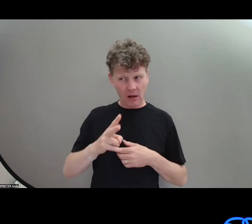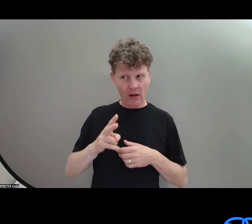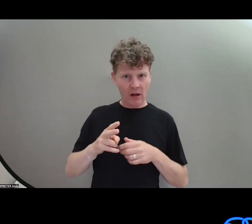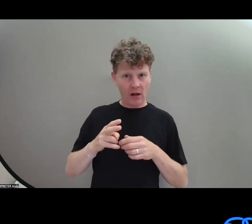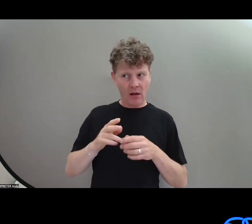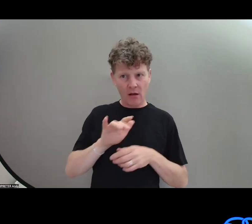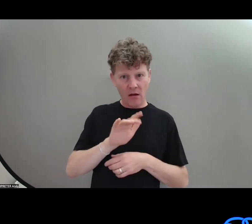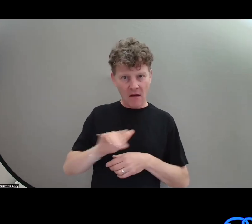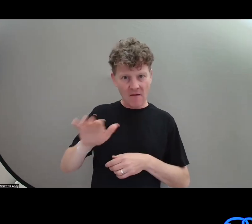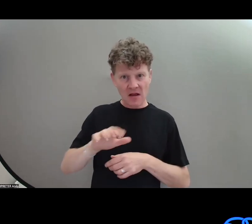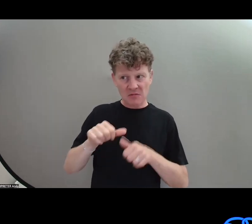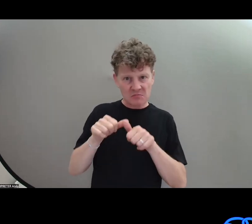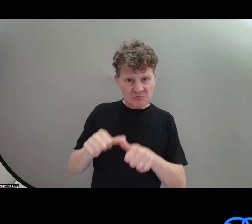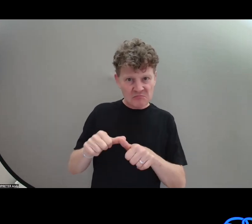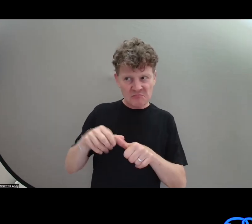these tasks,